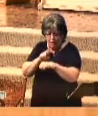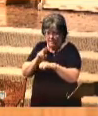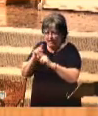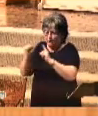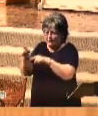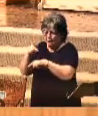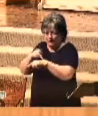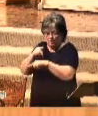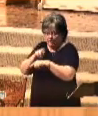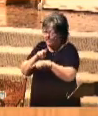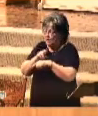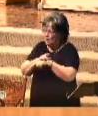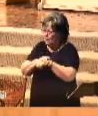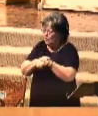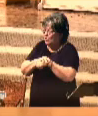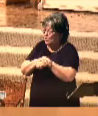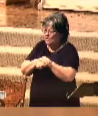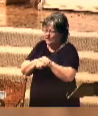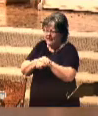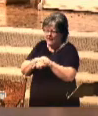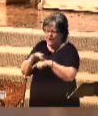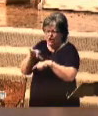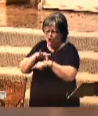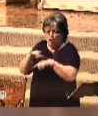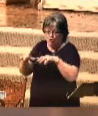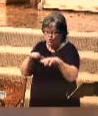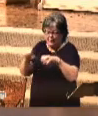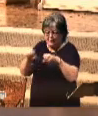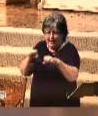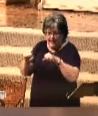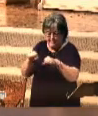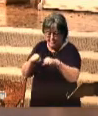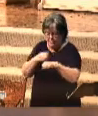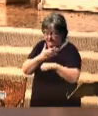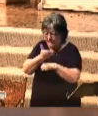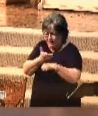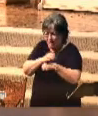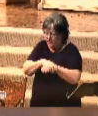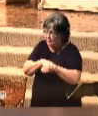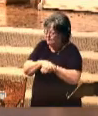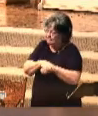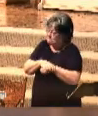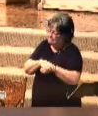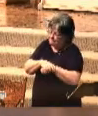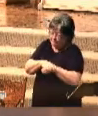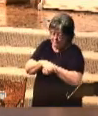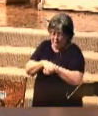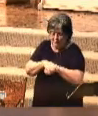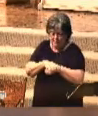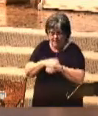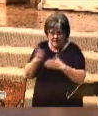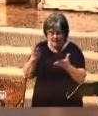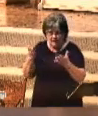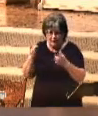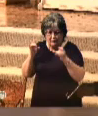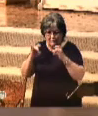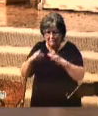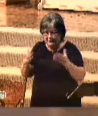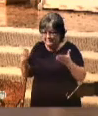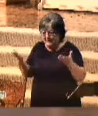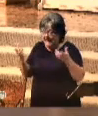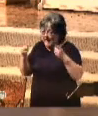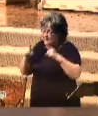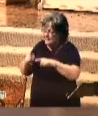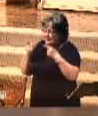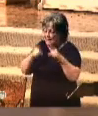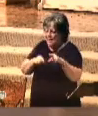Rico, and that earthquake just happened over there. Listen, folks, there are tragedies and things